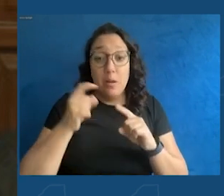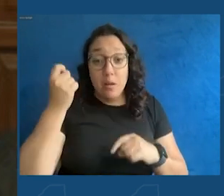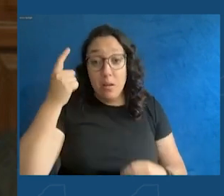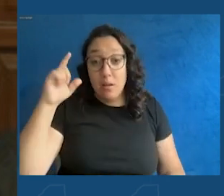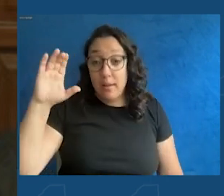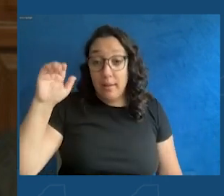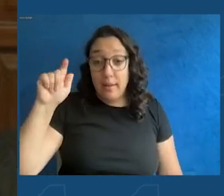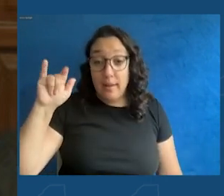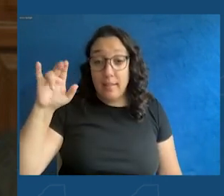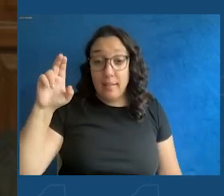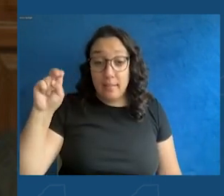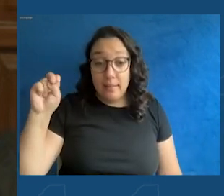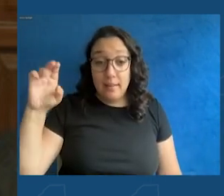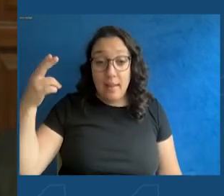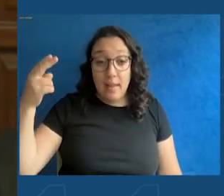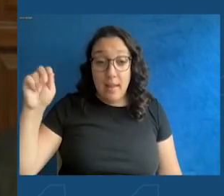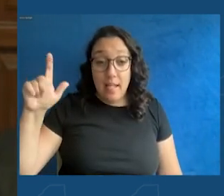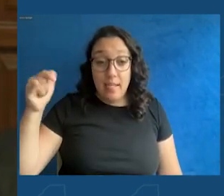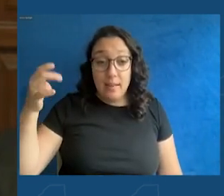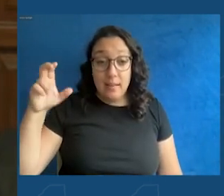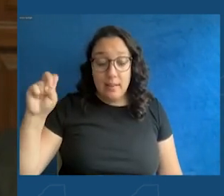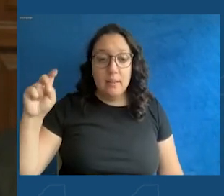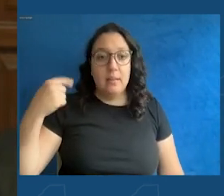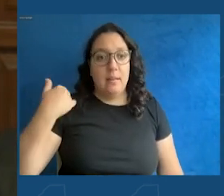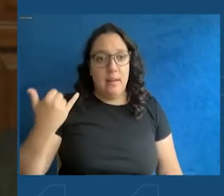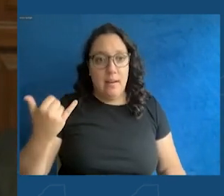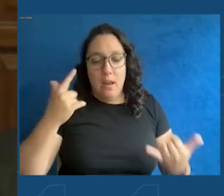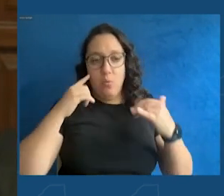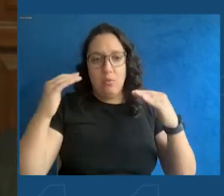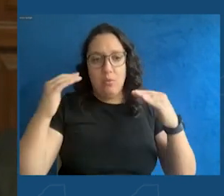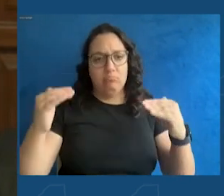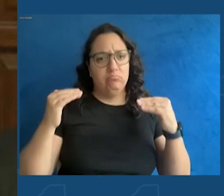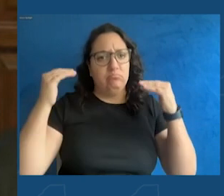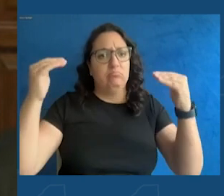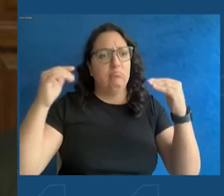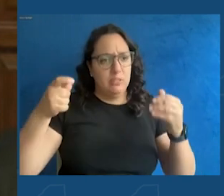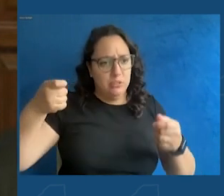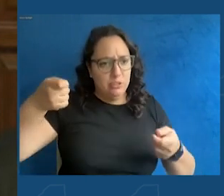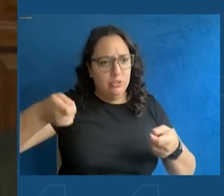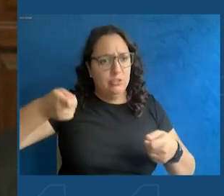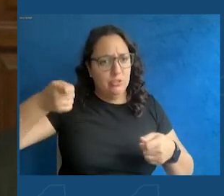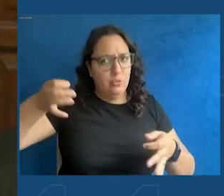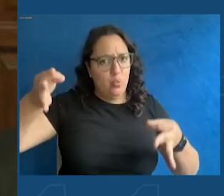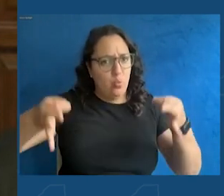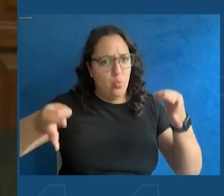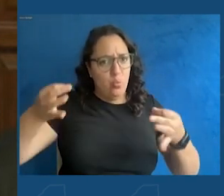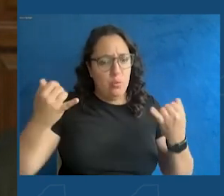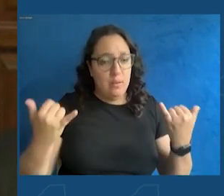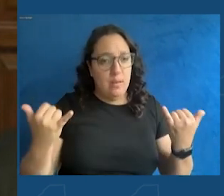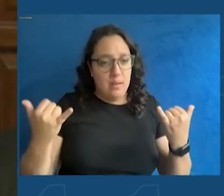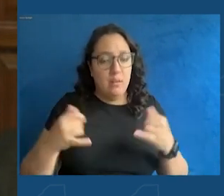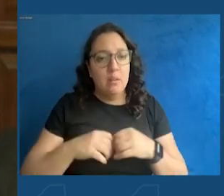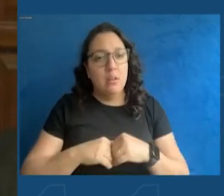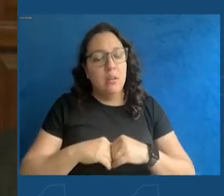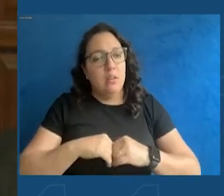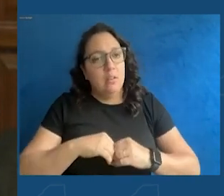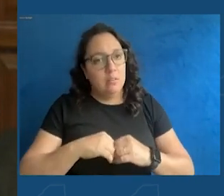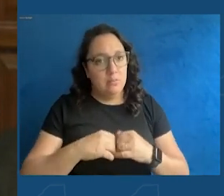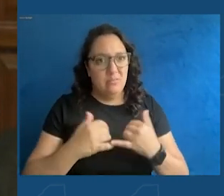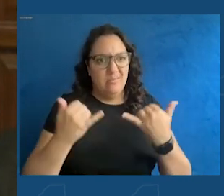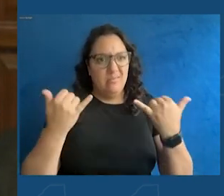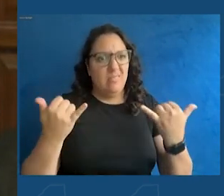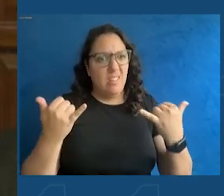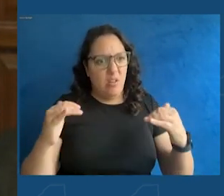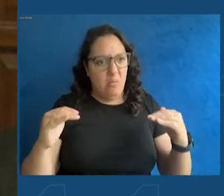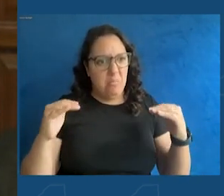this Chief Judge, we are elevating the stature of this court. In a very short time, we have put it back where it belongs, with all